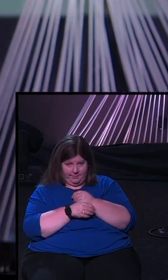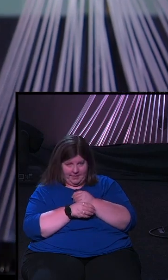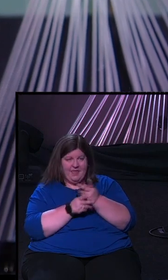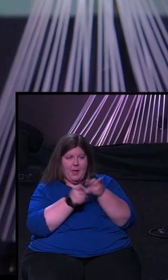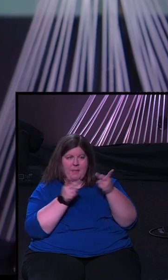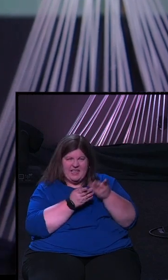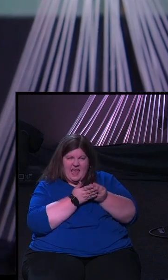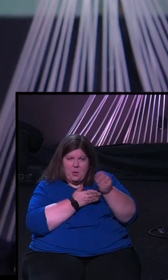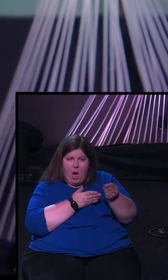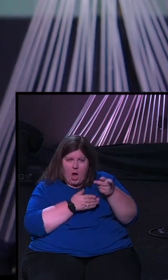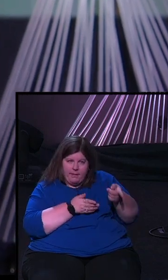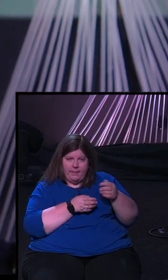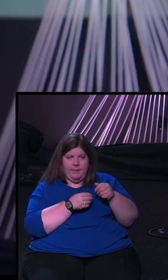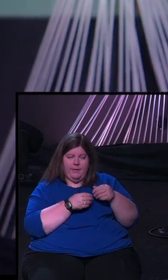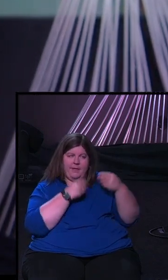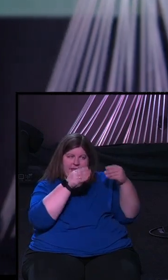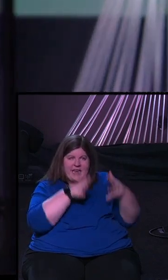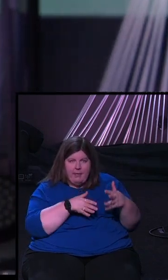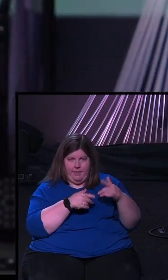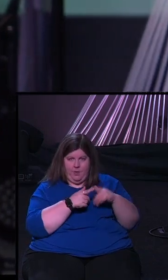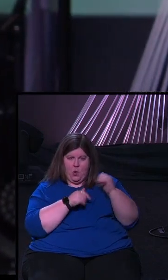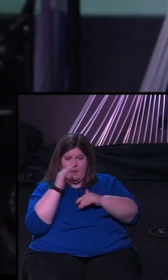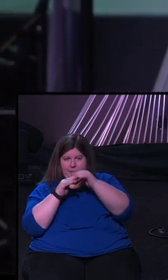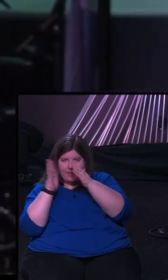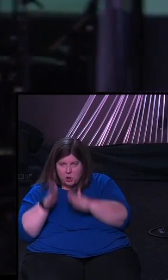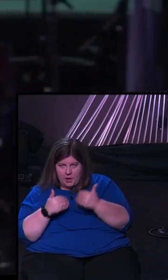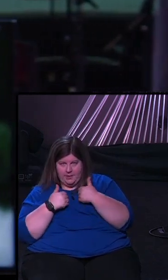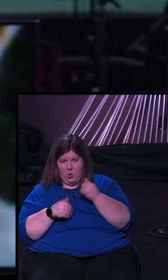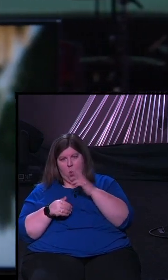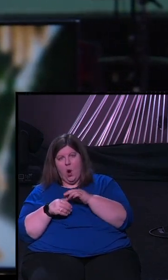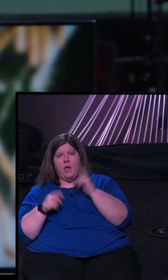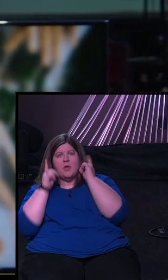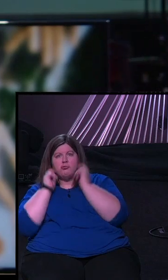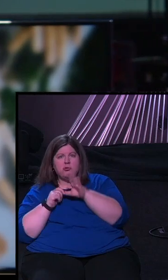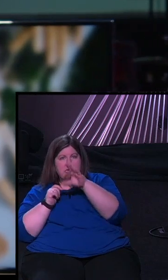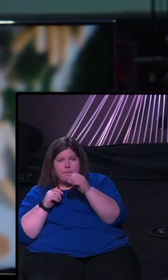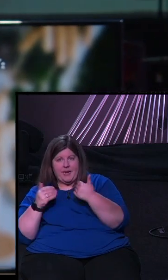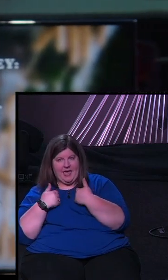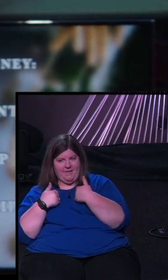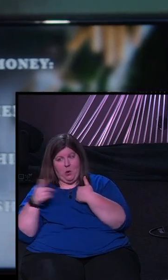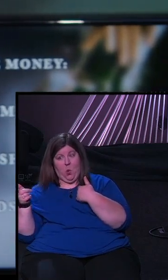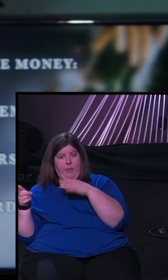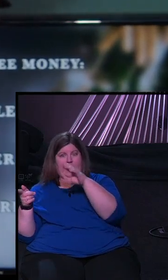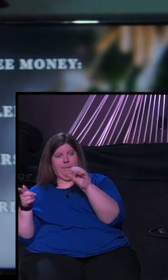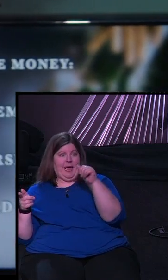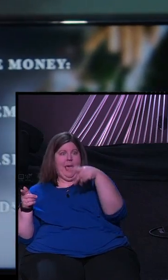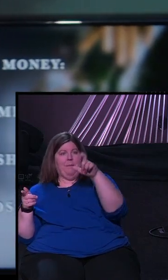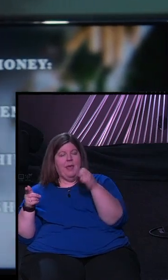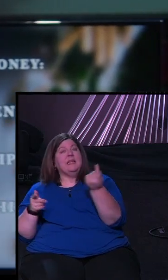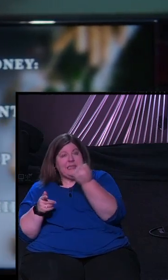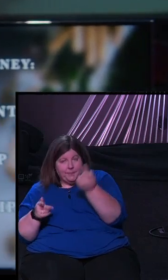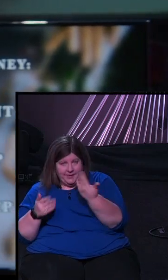it. Or the builder owned it. Or the jeweler owned it. Or Apple owned it. Somebody owned